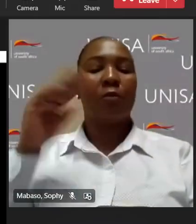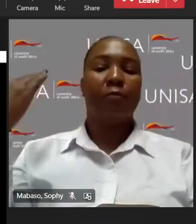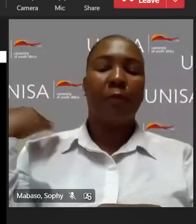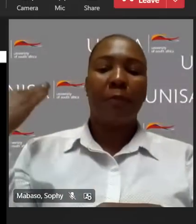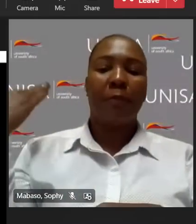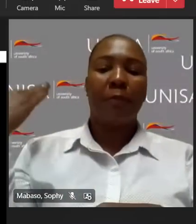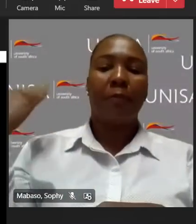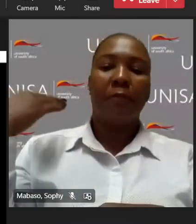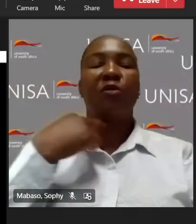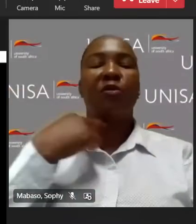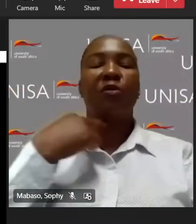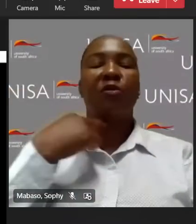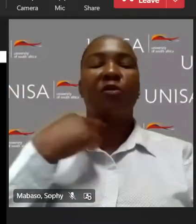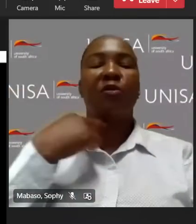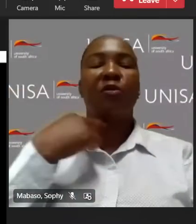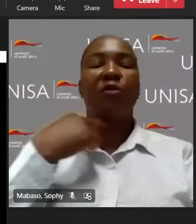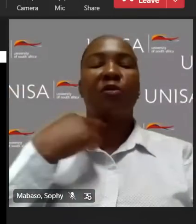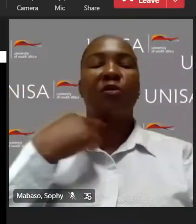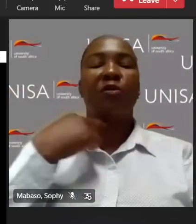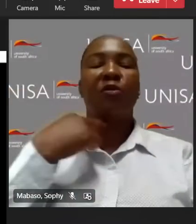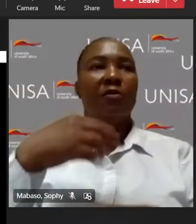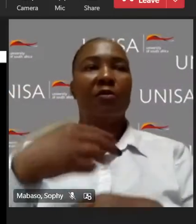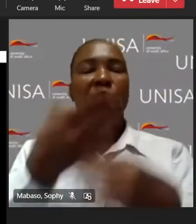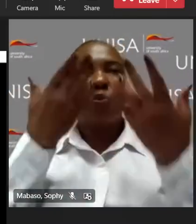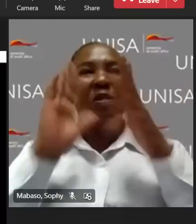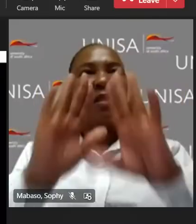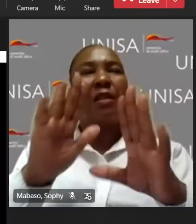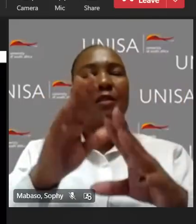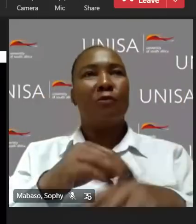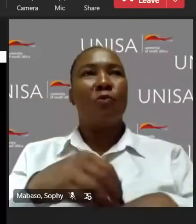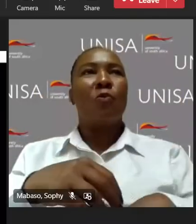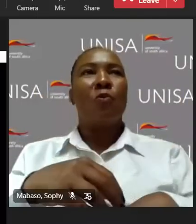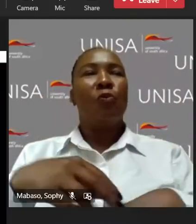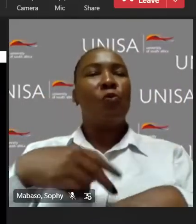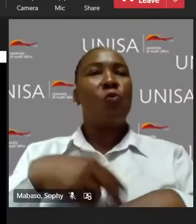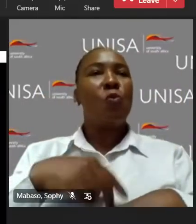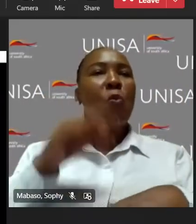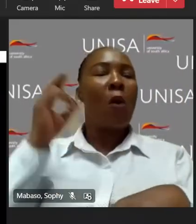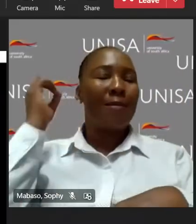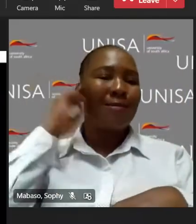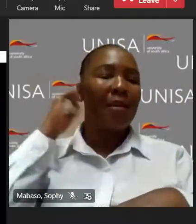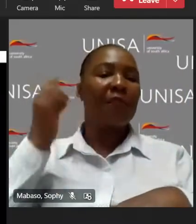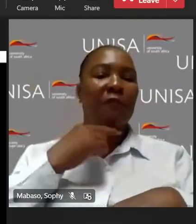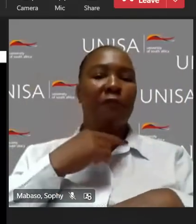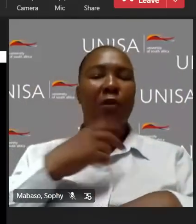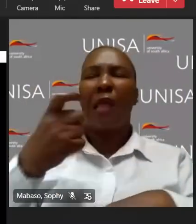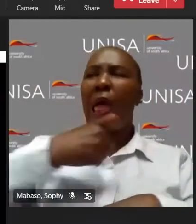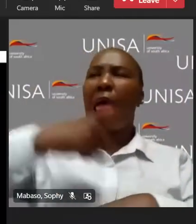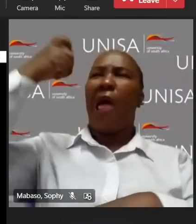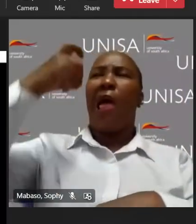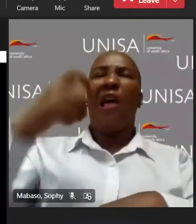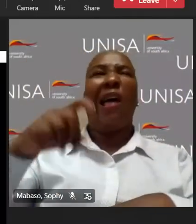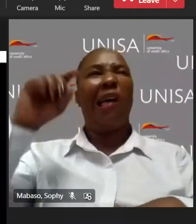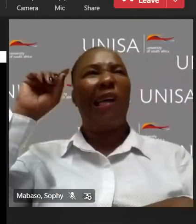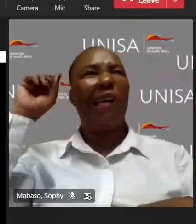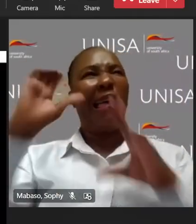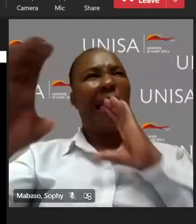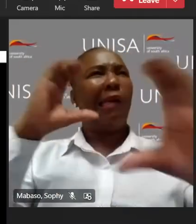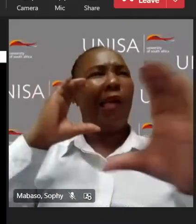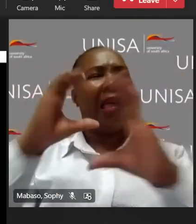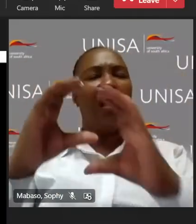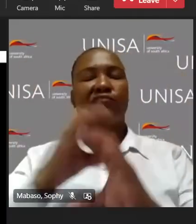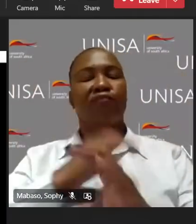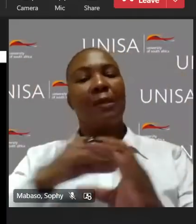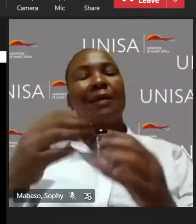Again, for students who are deaf, don't shout when communicating to them. Just simply look direct to